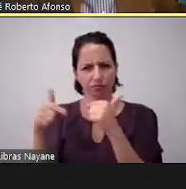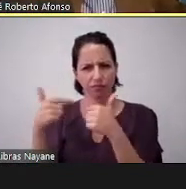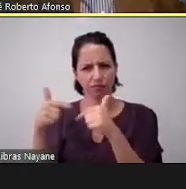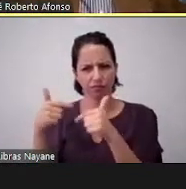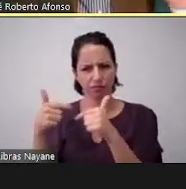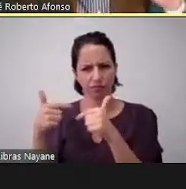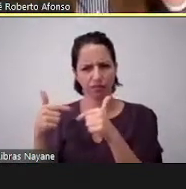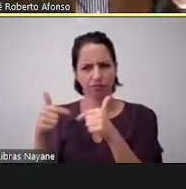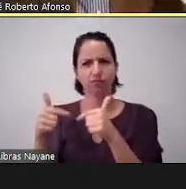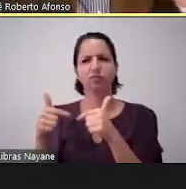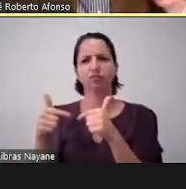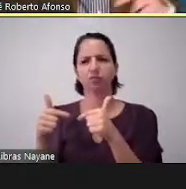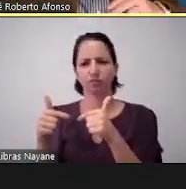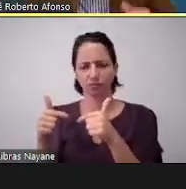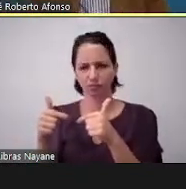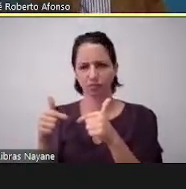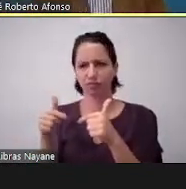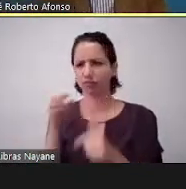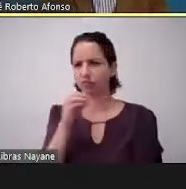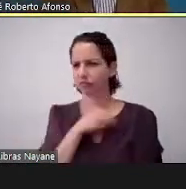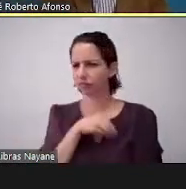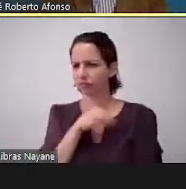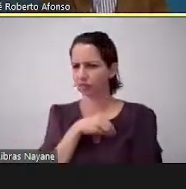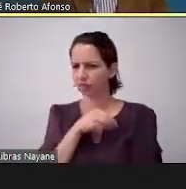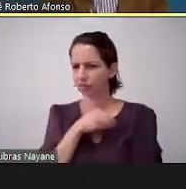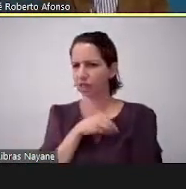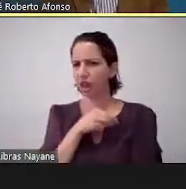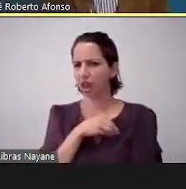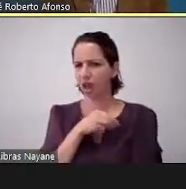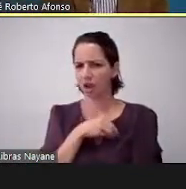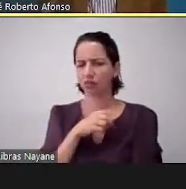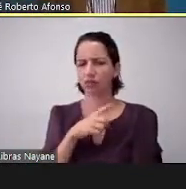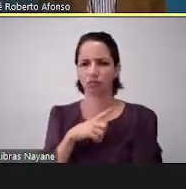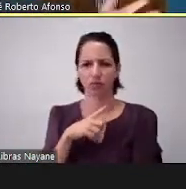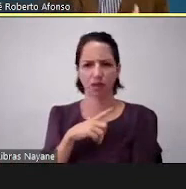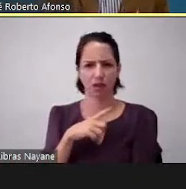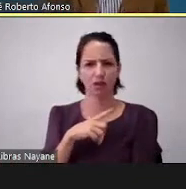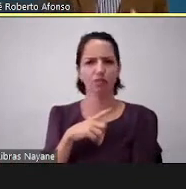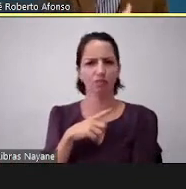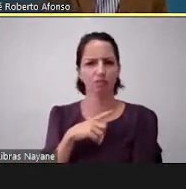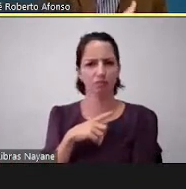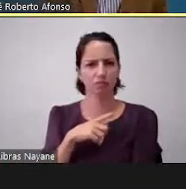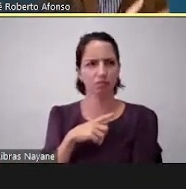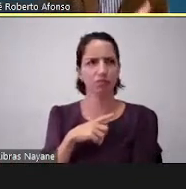these workers who receive a salary,